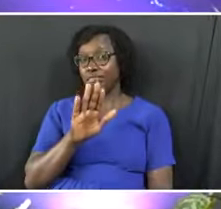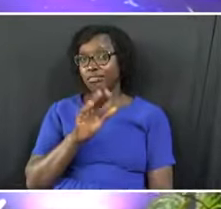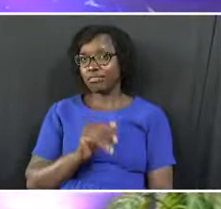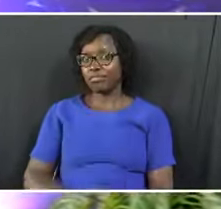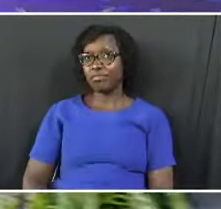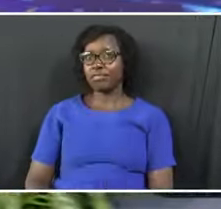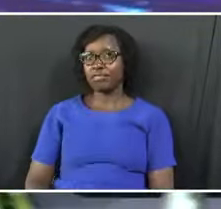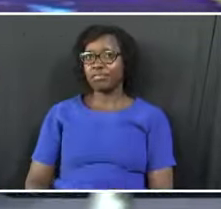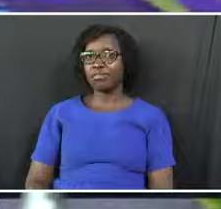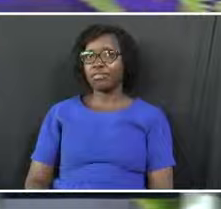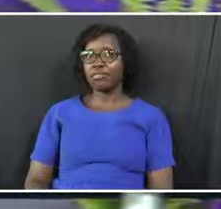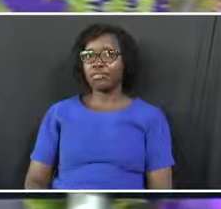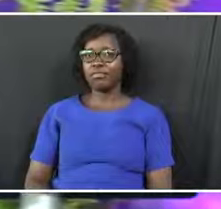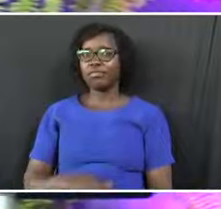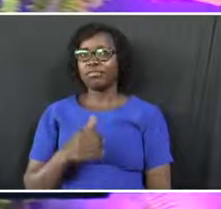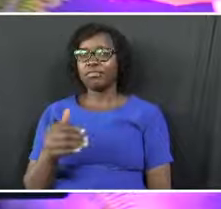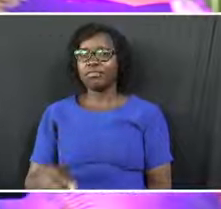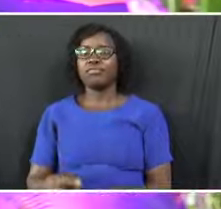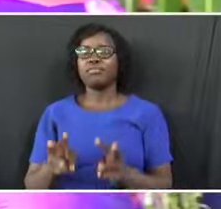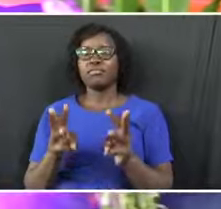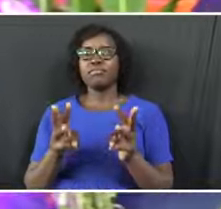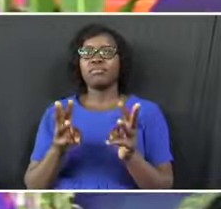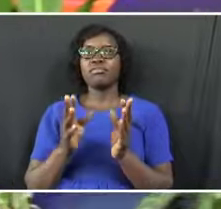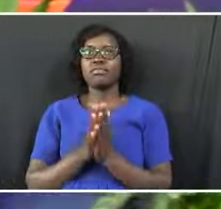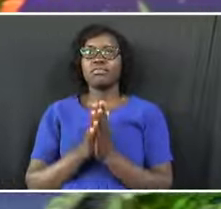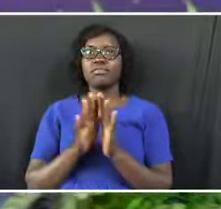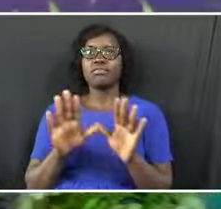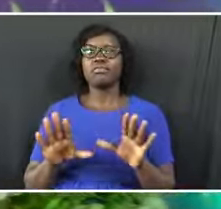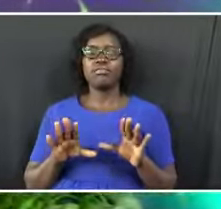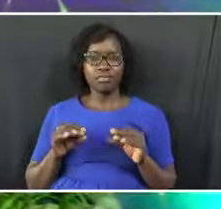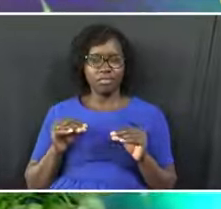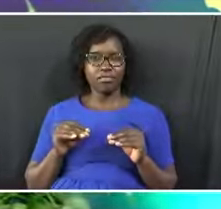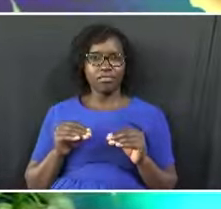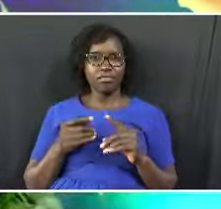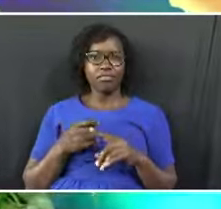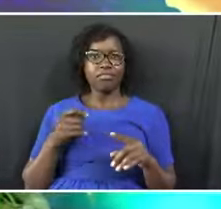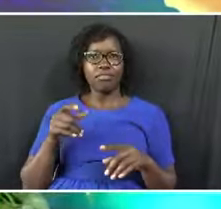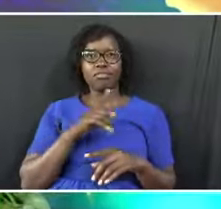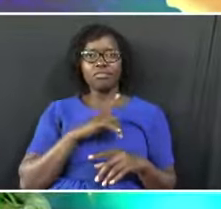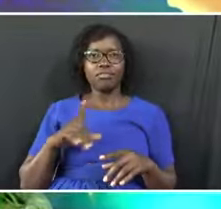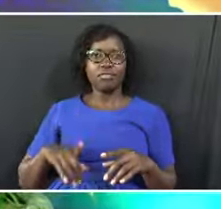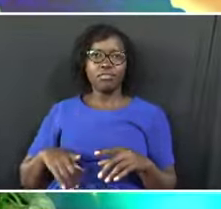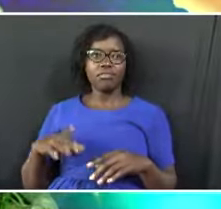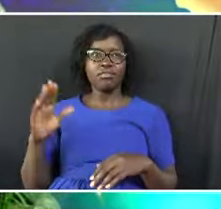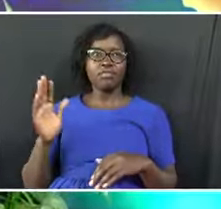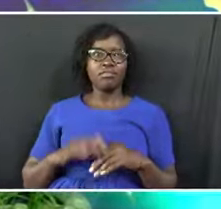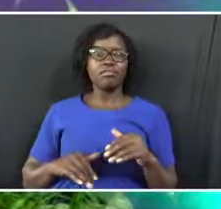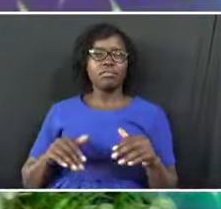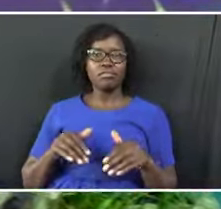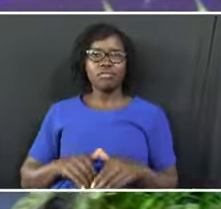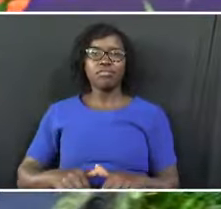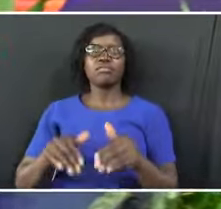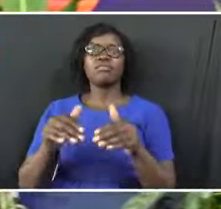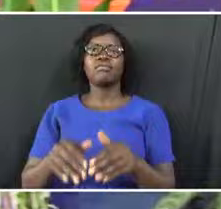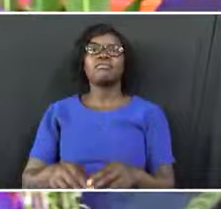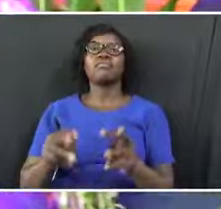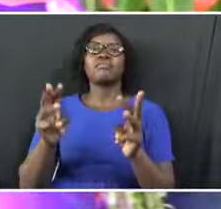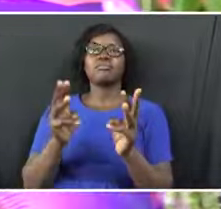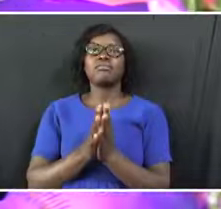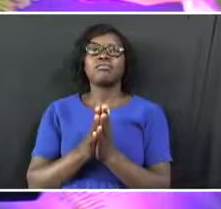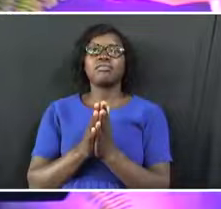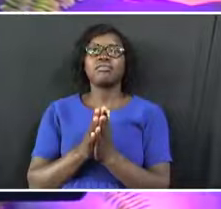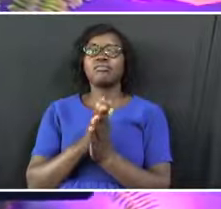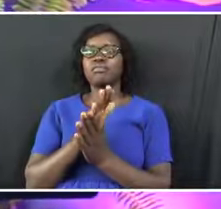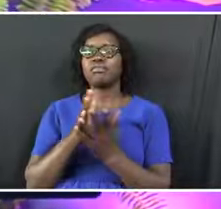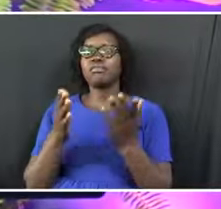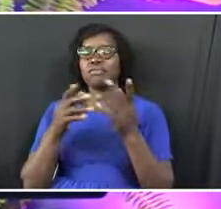Lord. There is another way of being accepted from the Lord than pursuing the way of